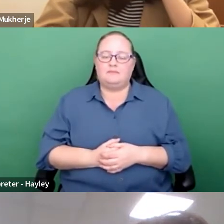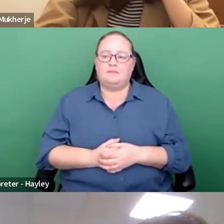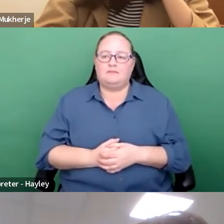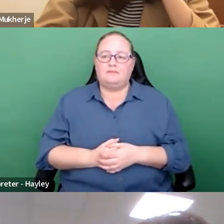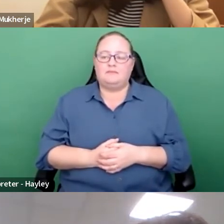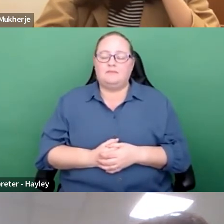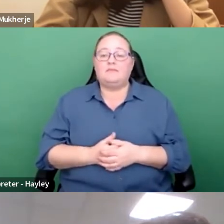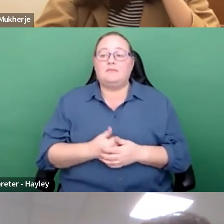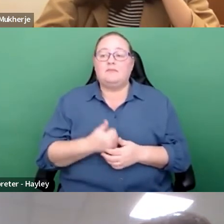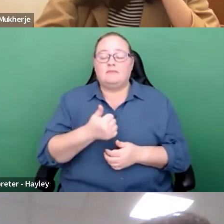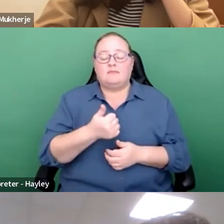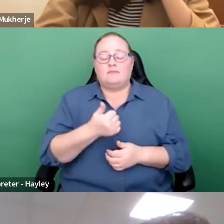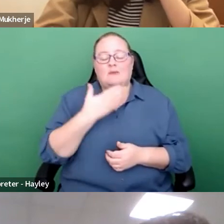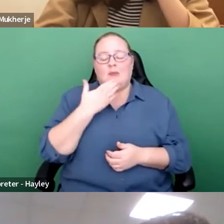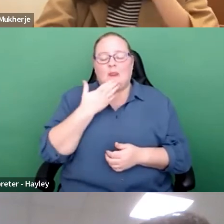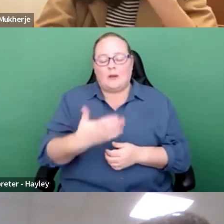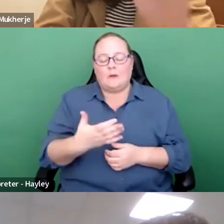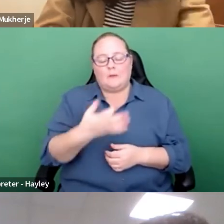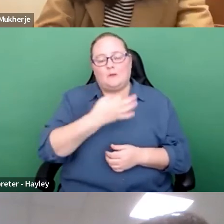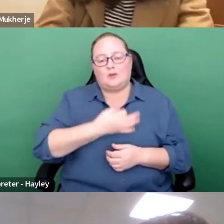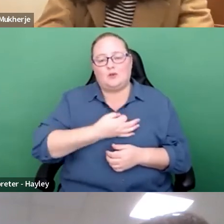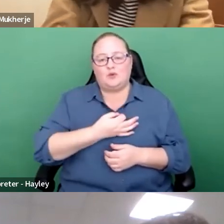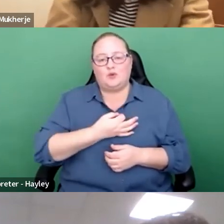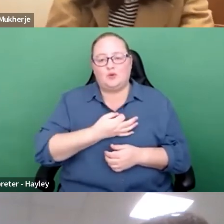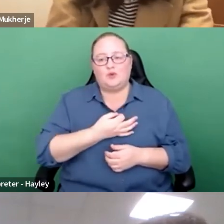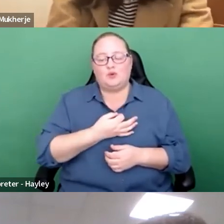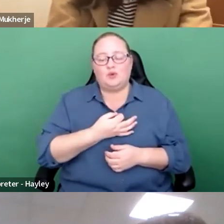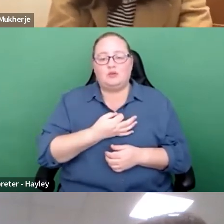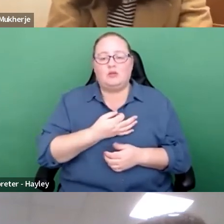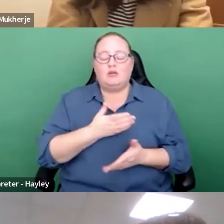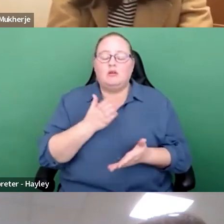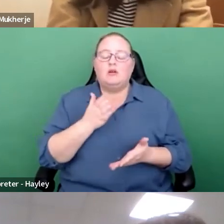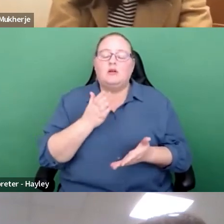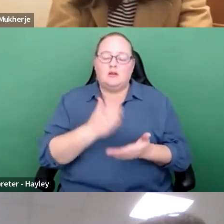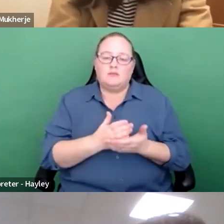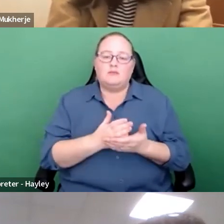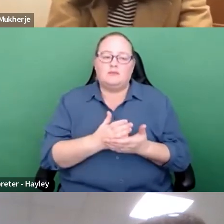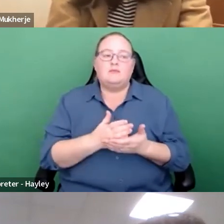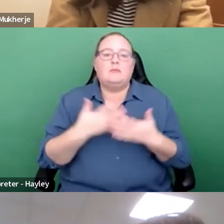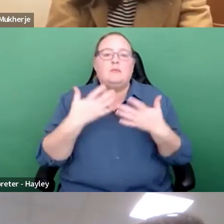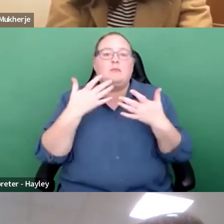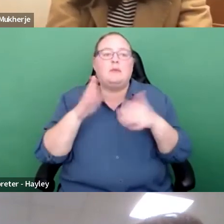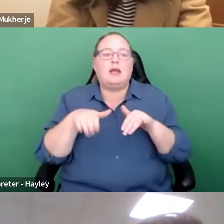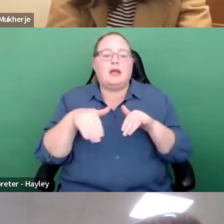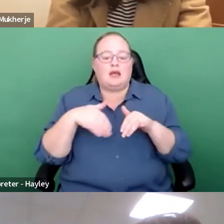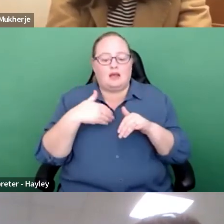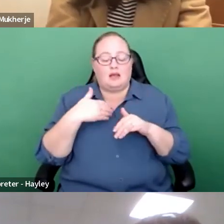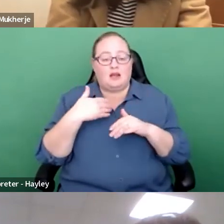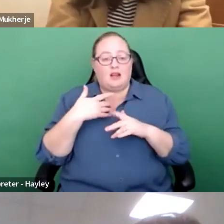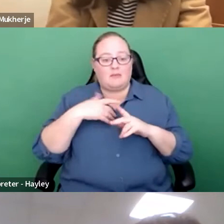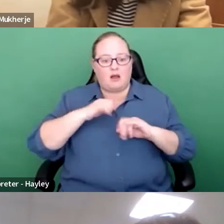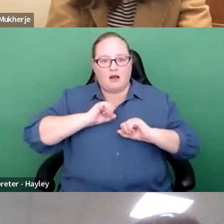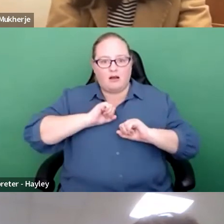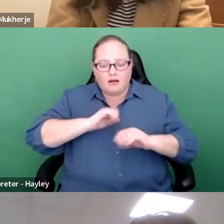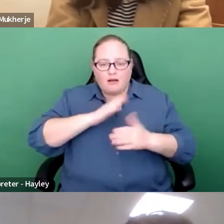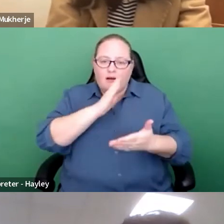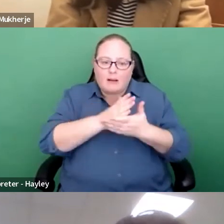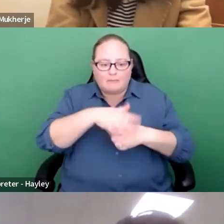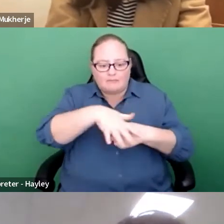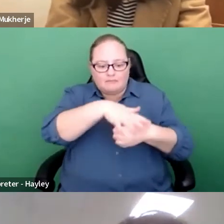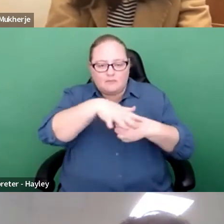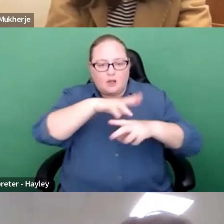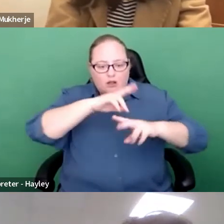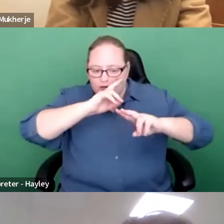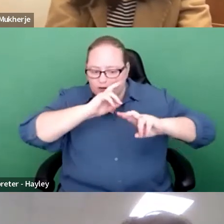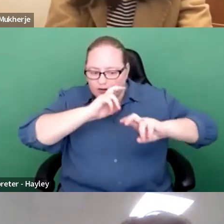Leanne, thank you so much for this question. Also, this is a phenomenon that indeed did spring up right at the end of my fieldwork, really just